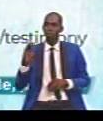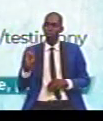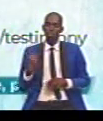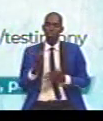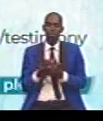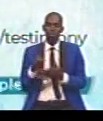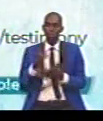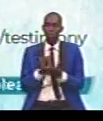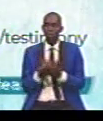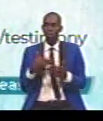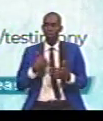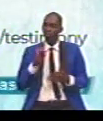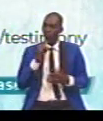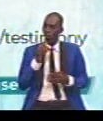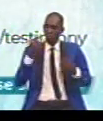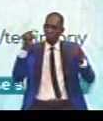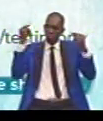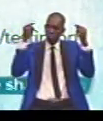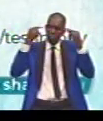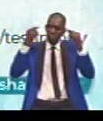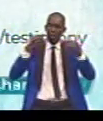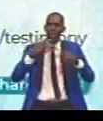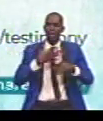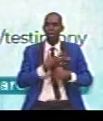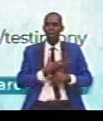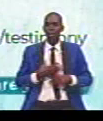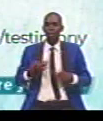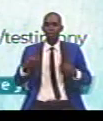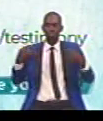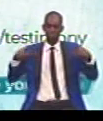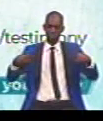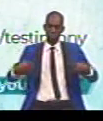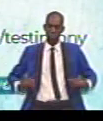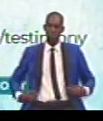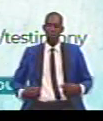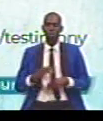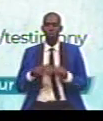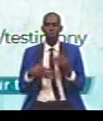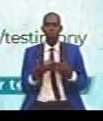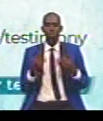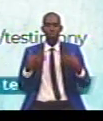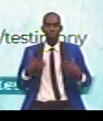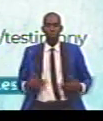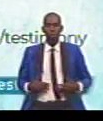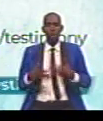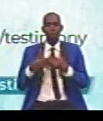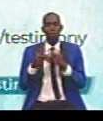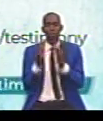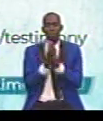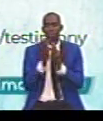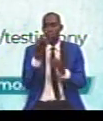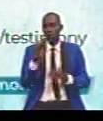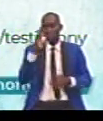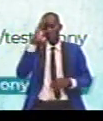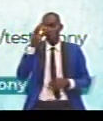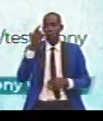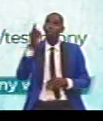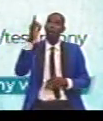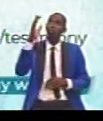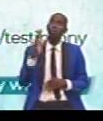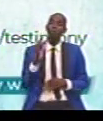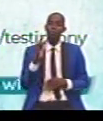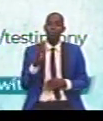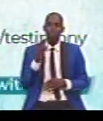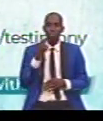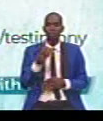he had severe headache and pains all over his body. But after the prayer of the man of God, he's